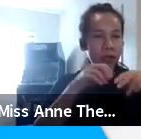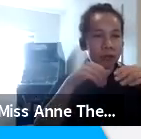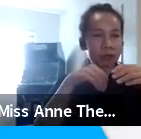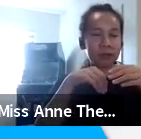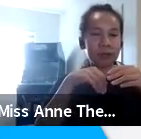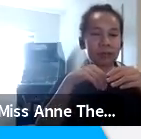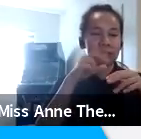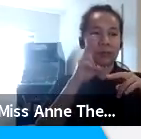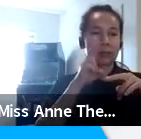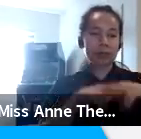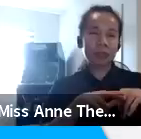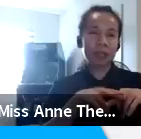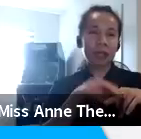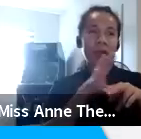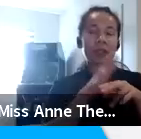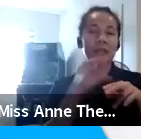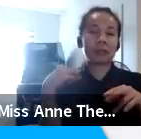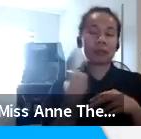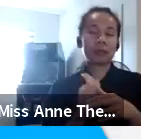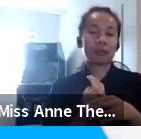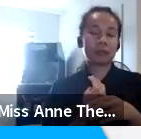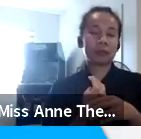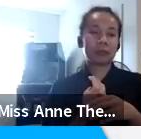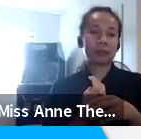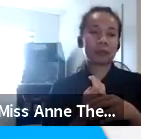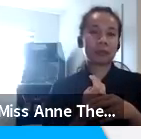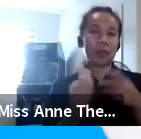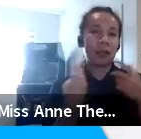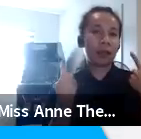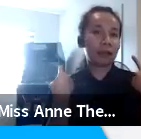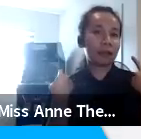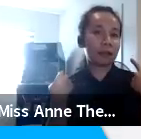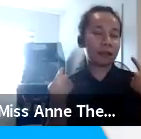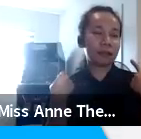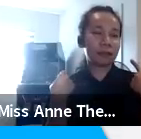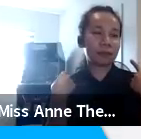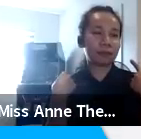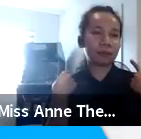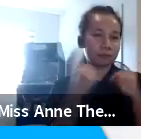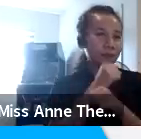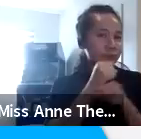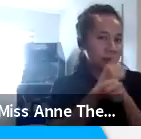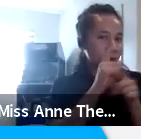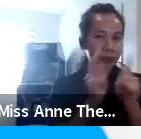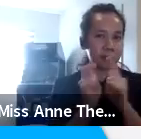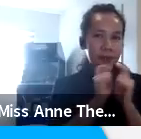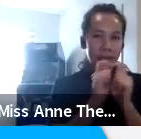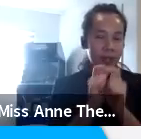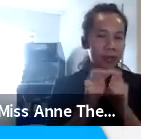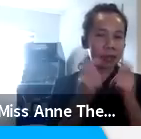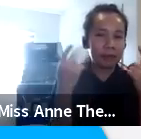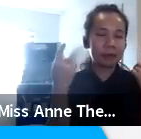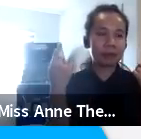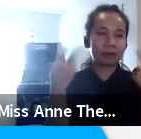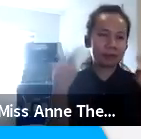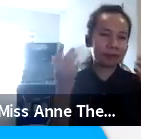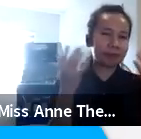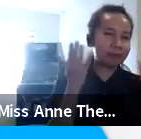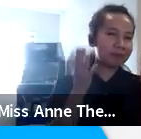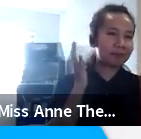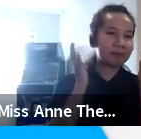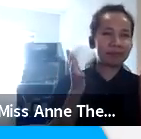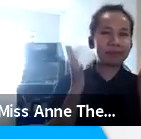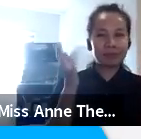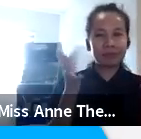the faculty room, have a sip of coffee and have a chit chat, a very short hi,